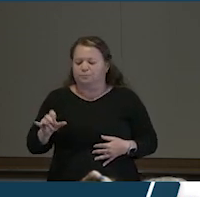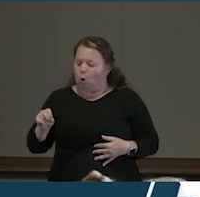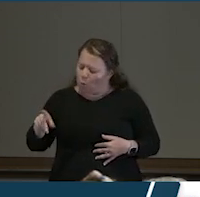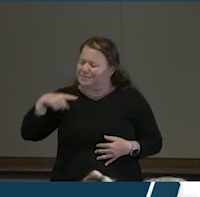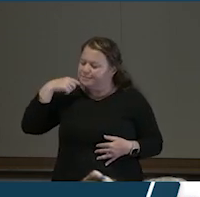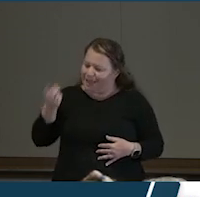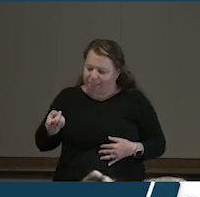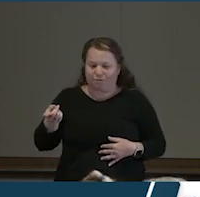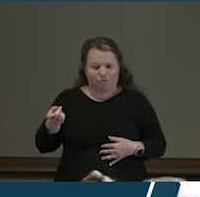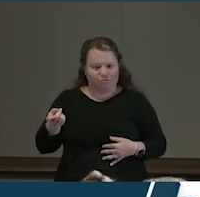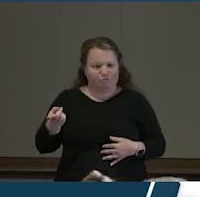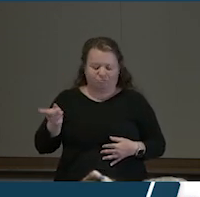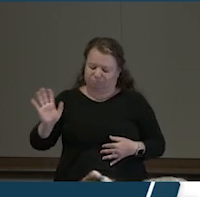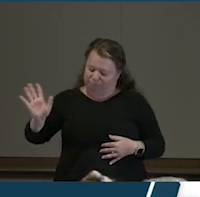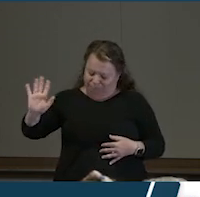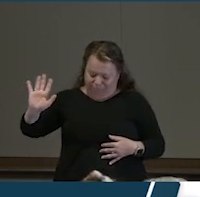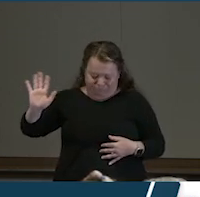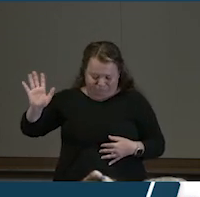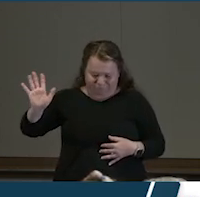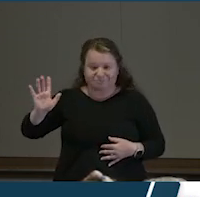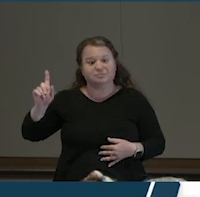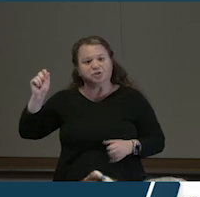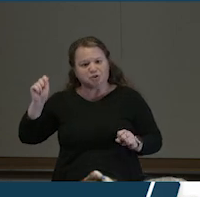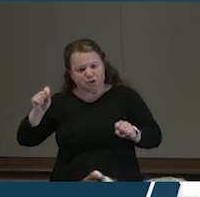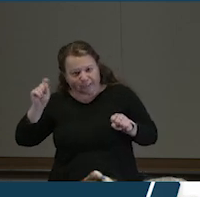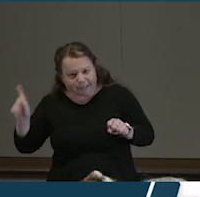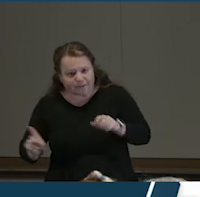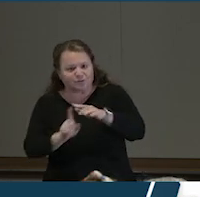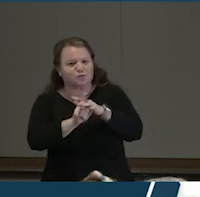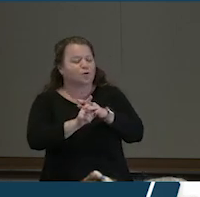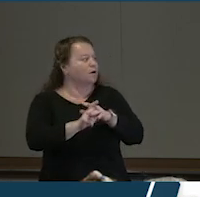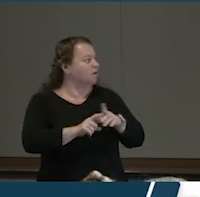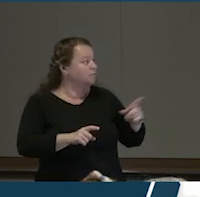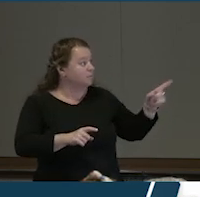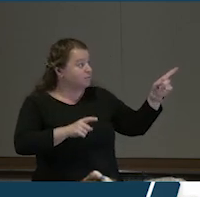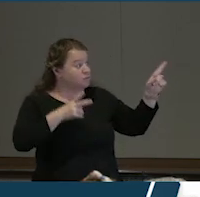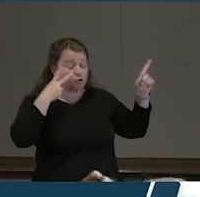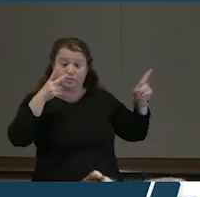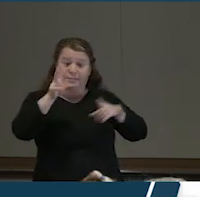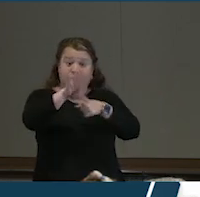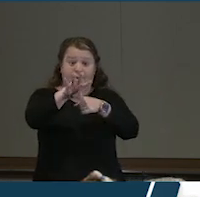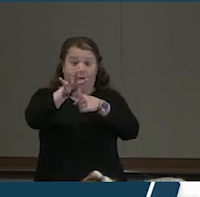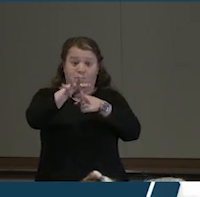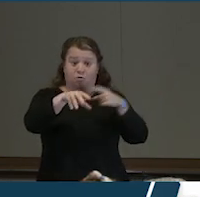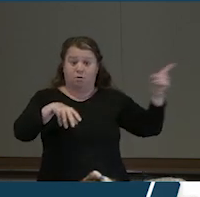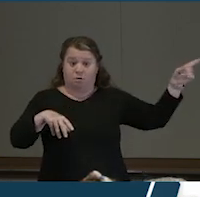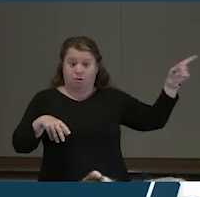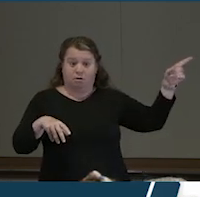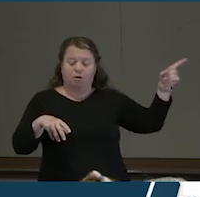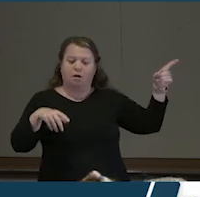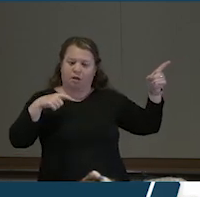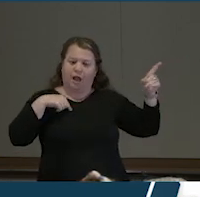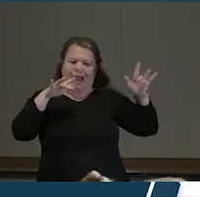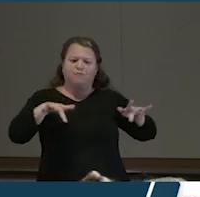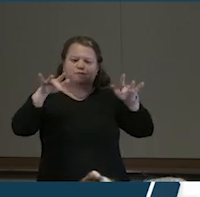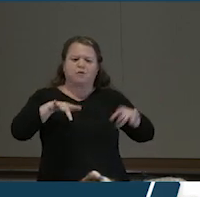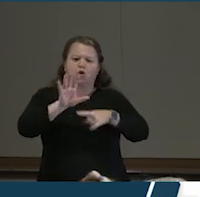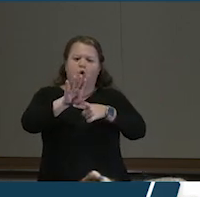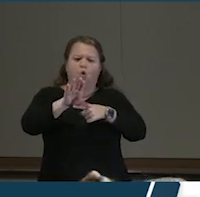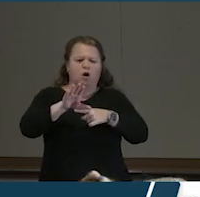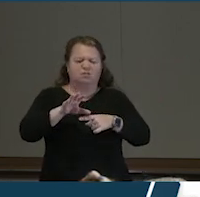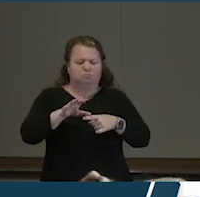tell her, no. She could come, because you see the camera. I